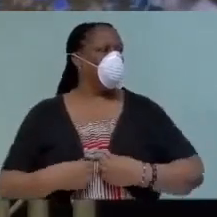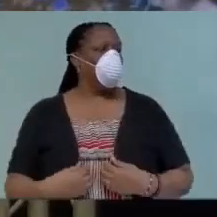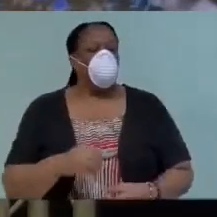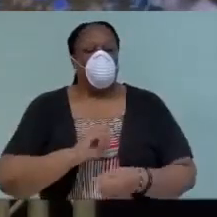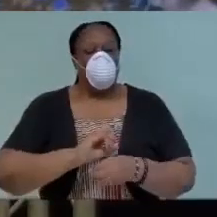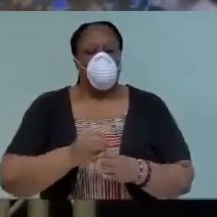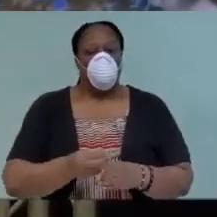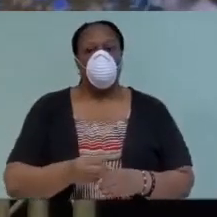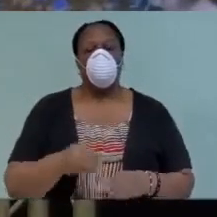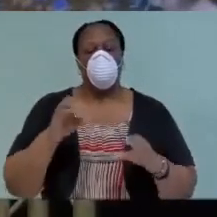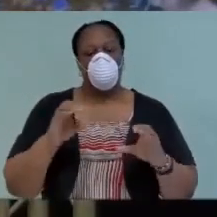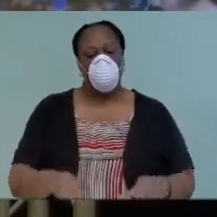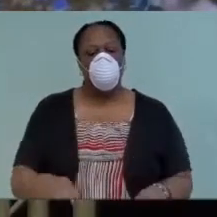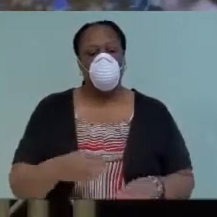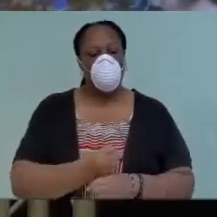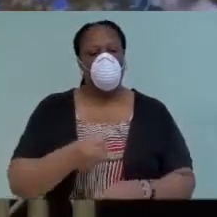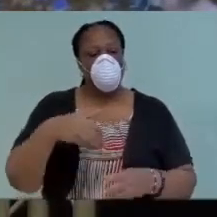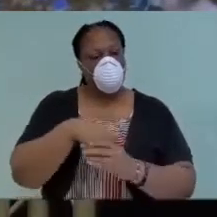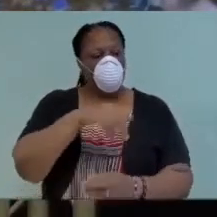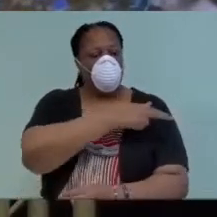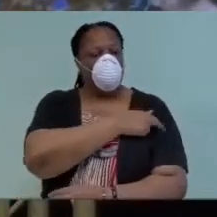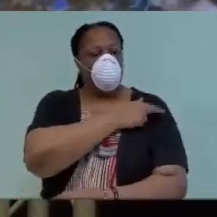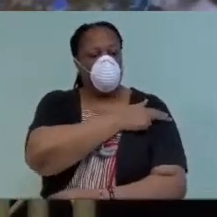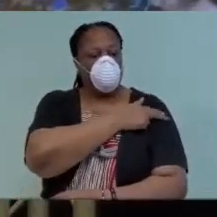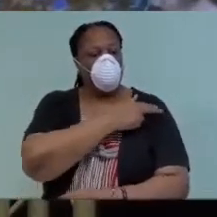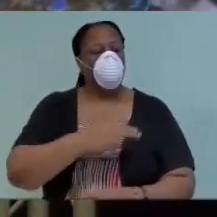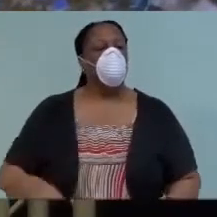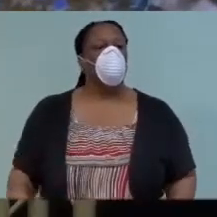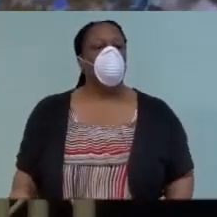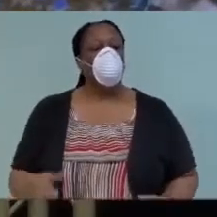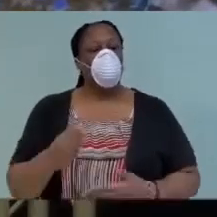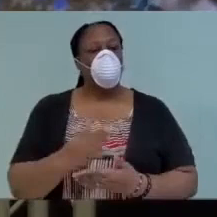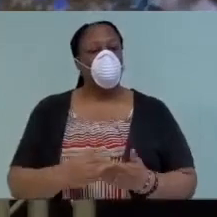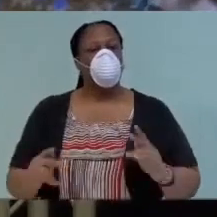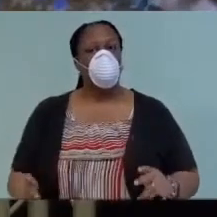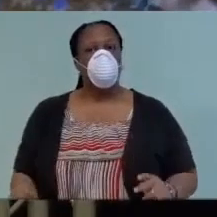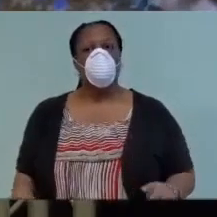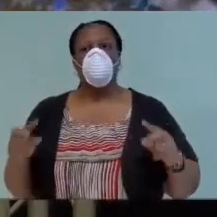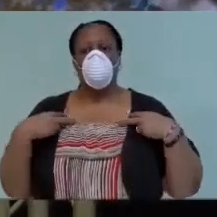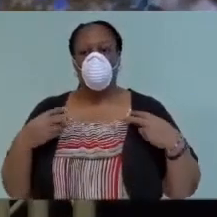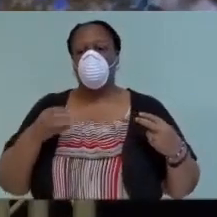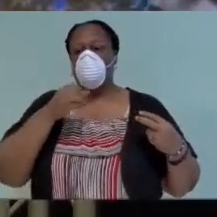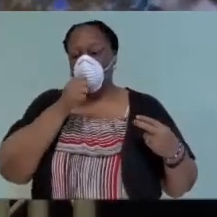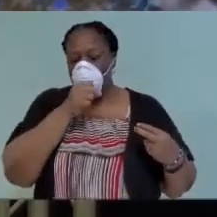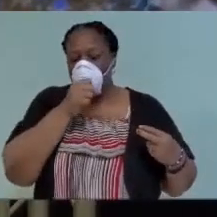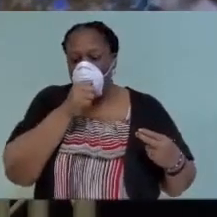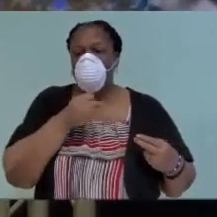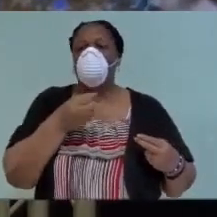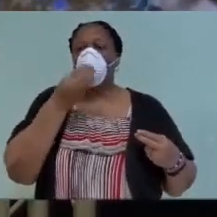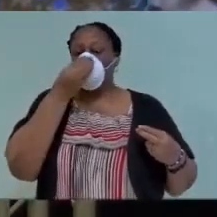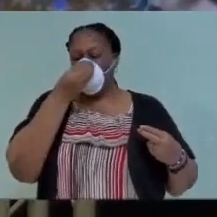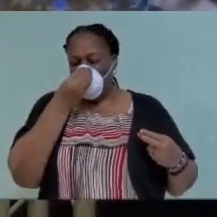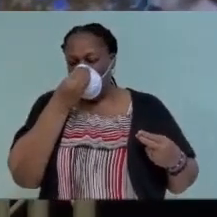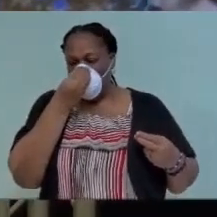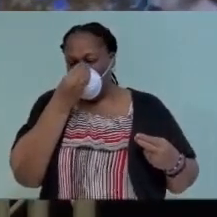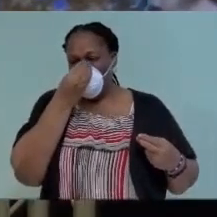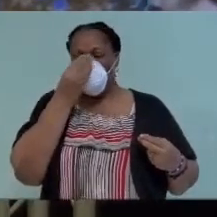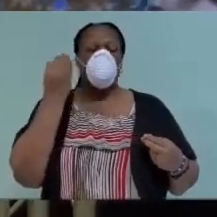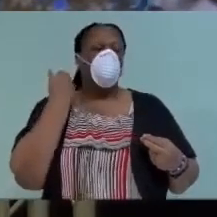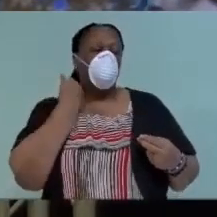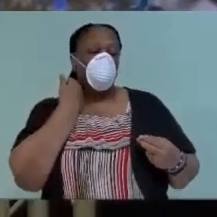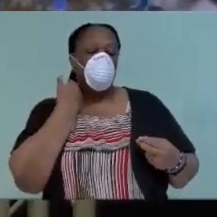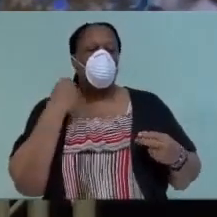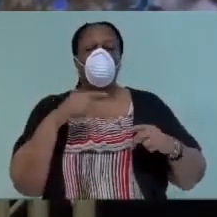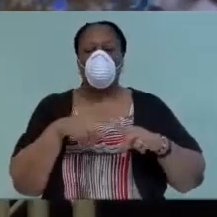hospital setting. 3, the first symptomatic individuals in a closed setting, example schools, long-term